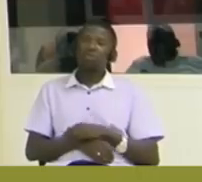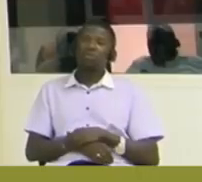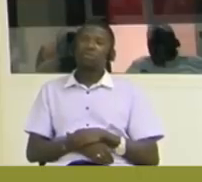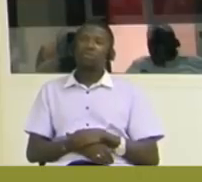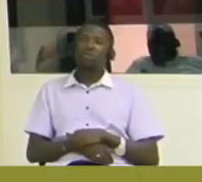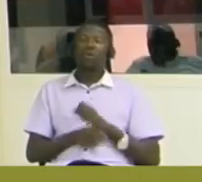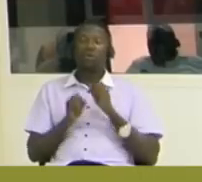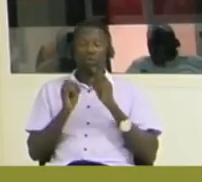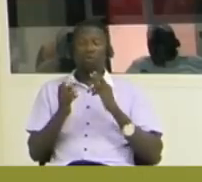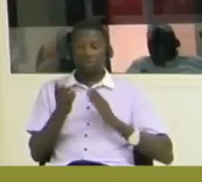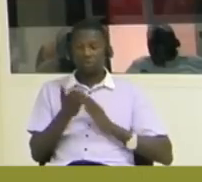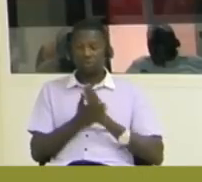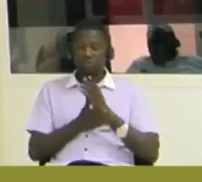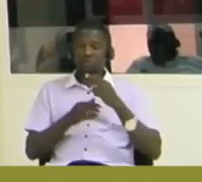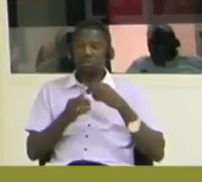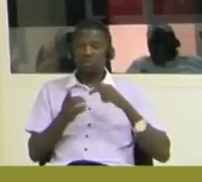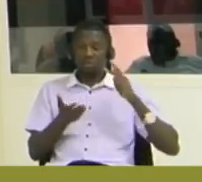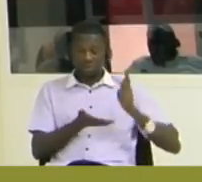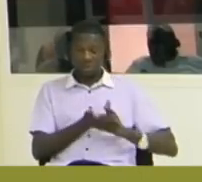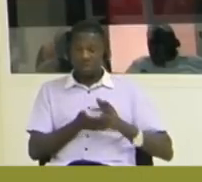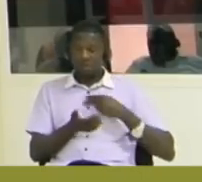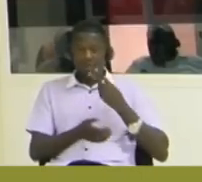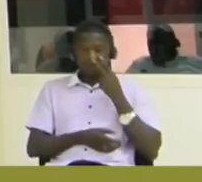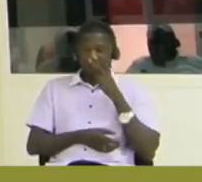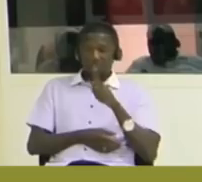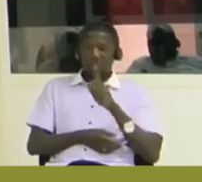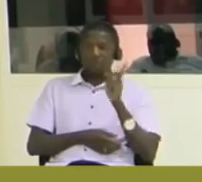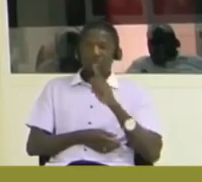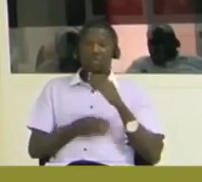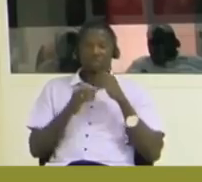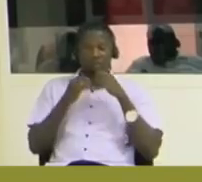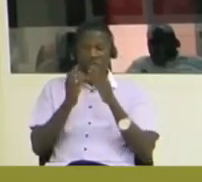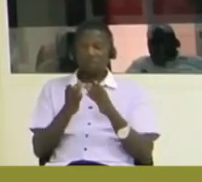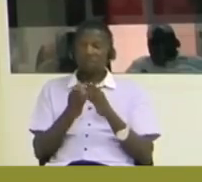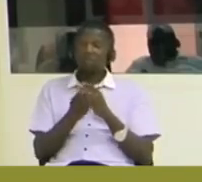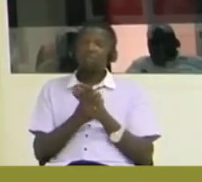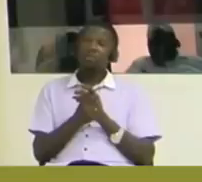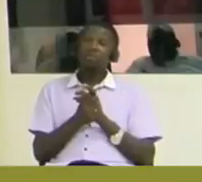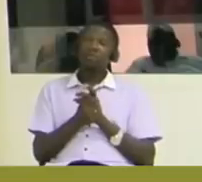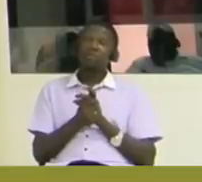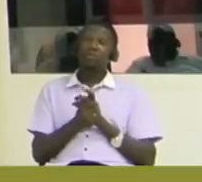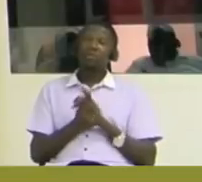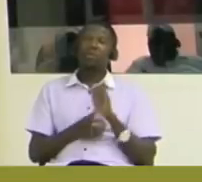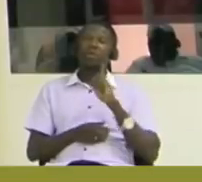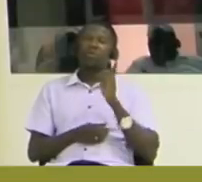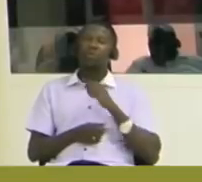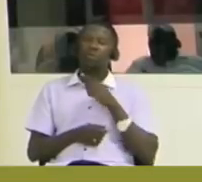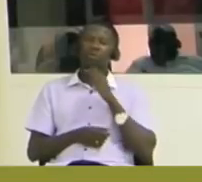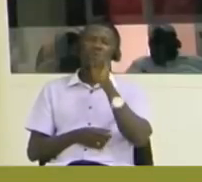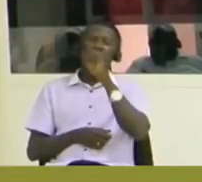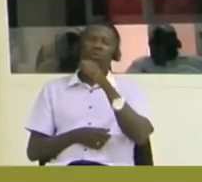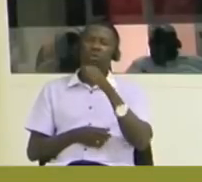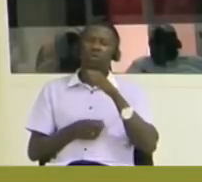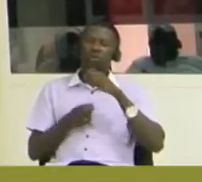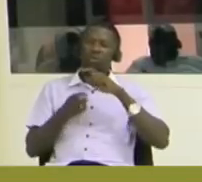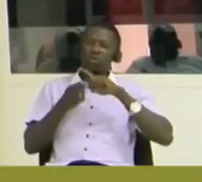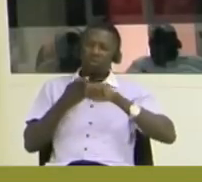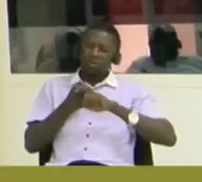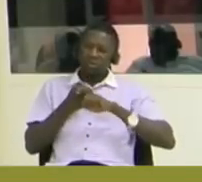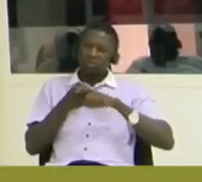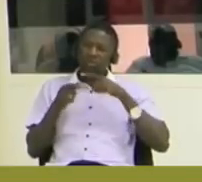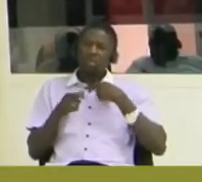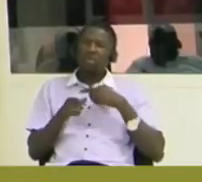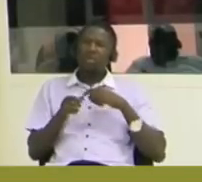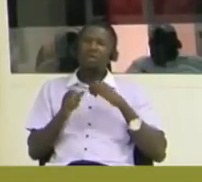evidence and see what it says. What was your relationship like with Mr. Usman Koro